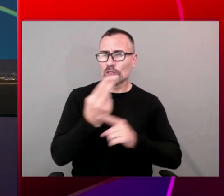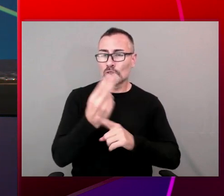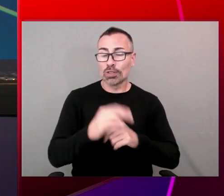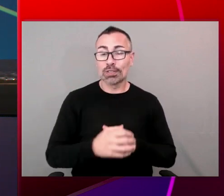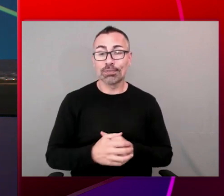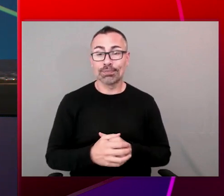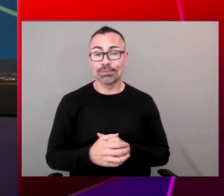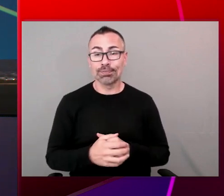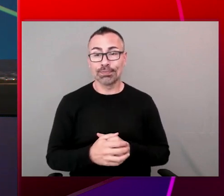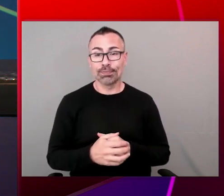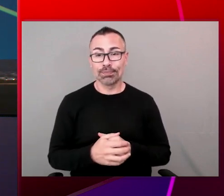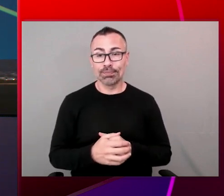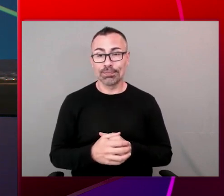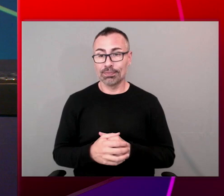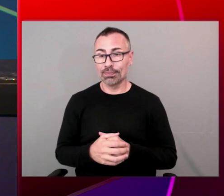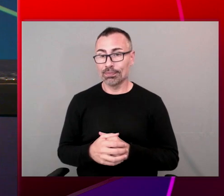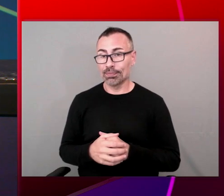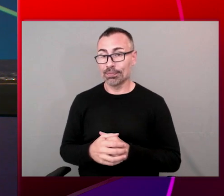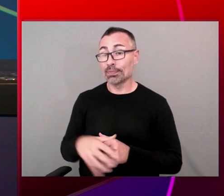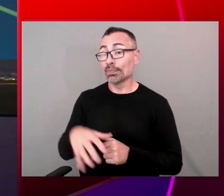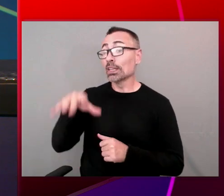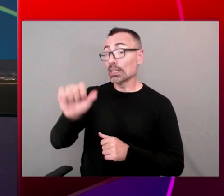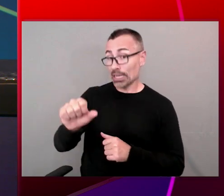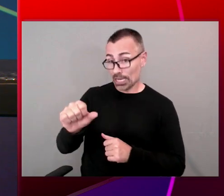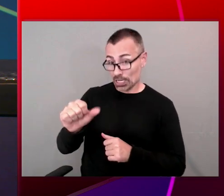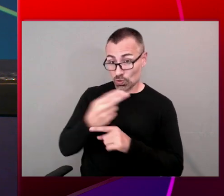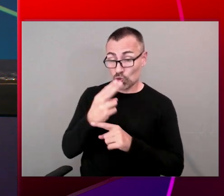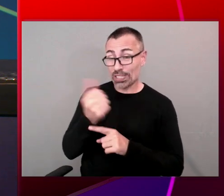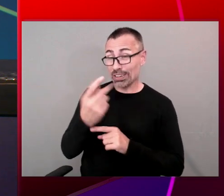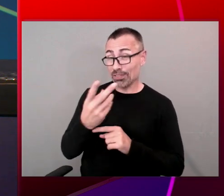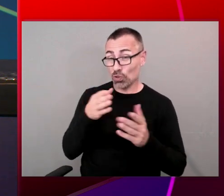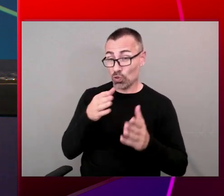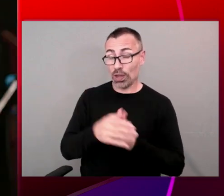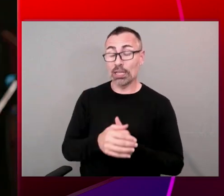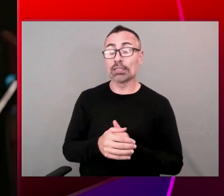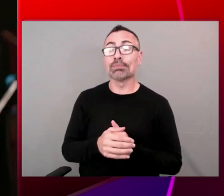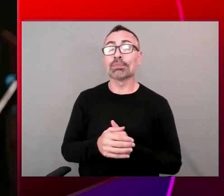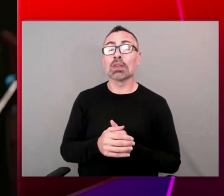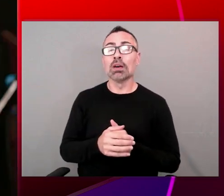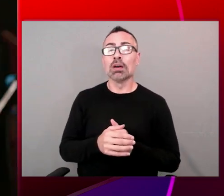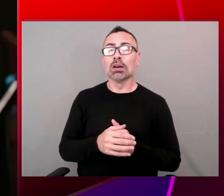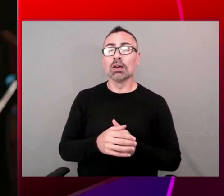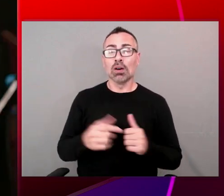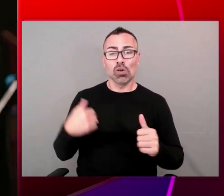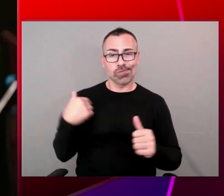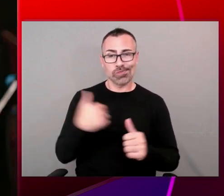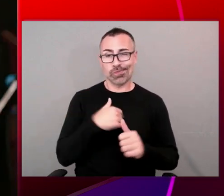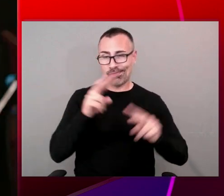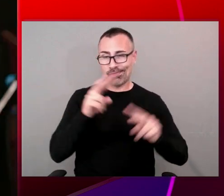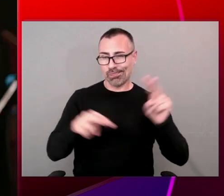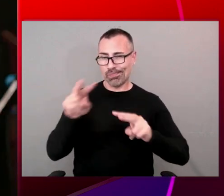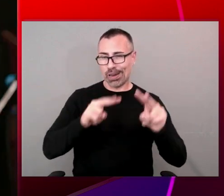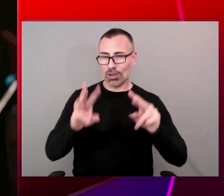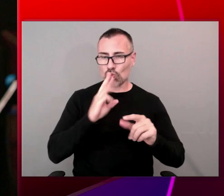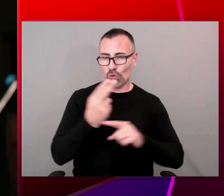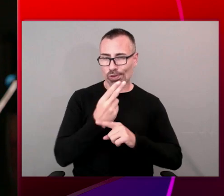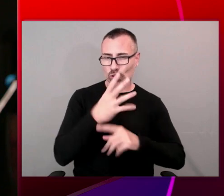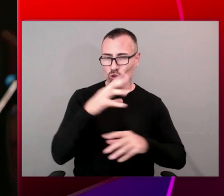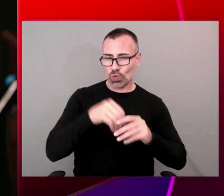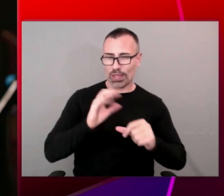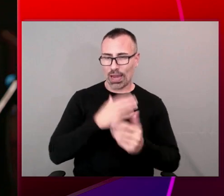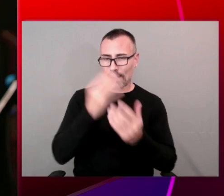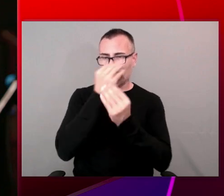ways. So, as I talked about before, it's that the monitoring of water use within our data centers in real